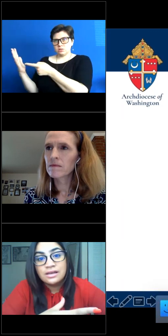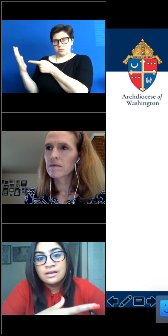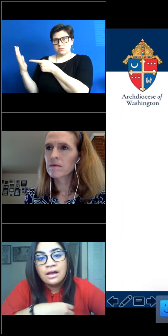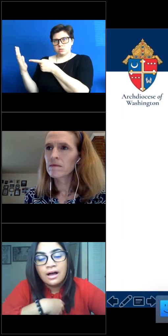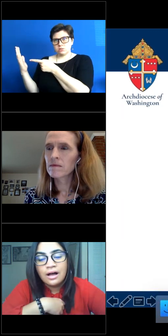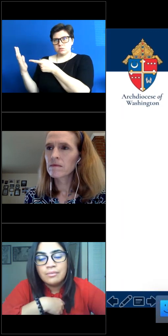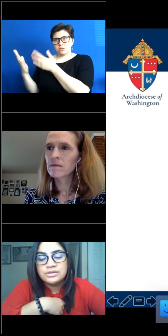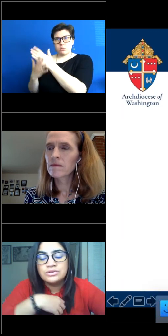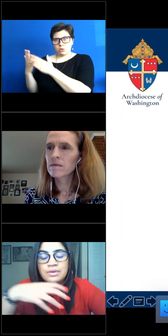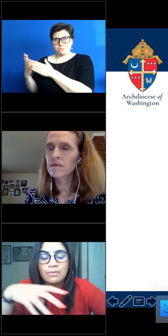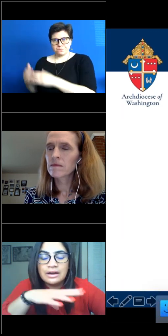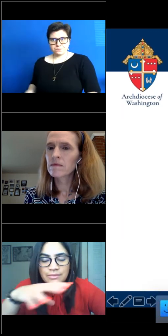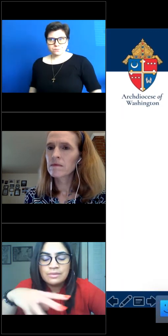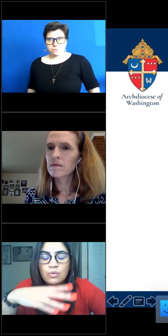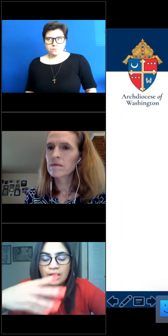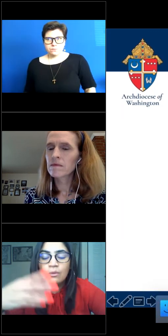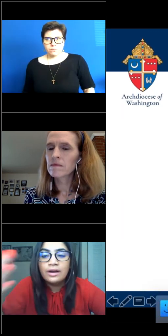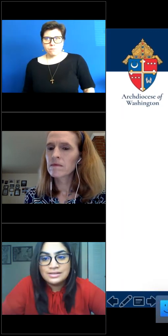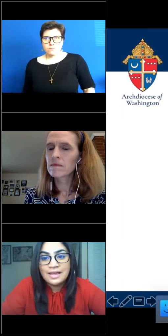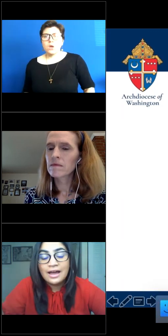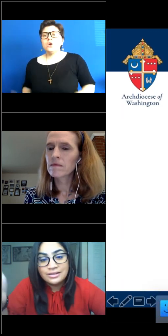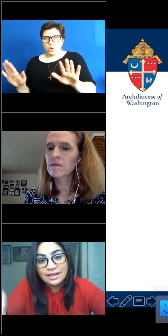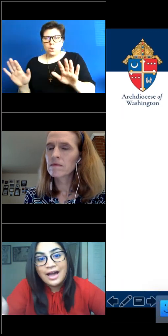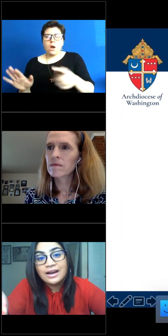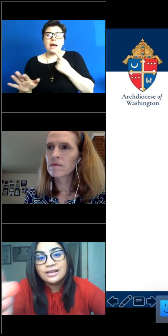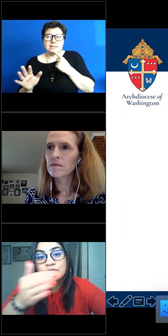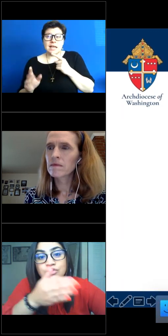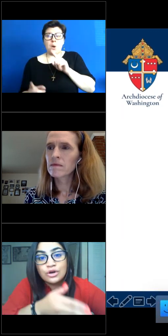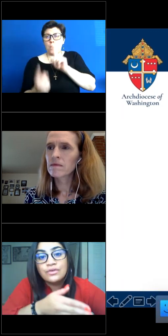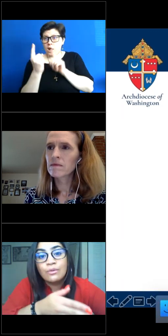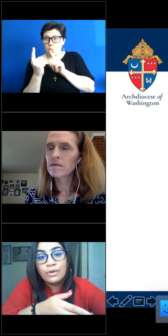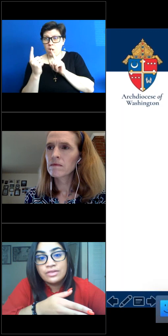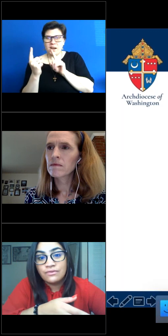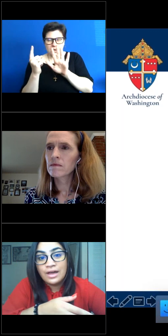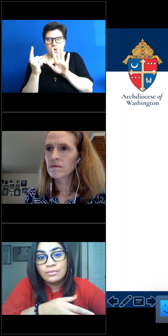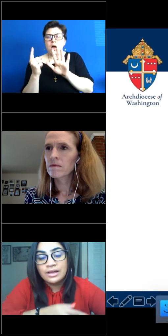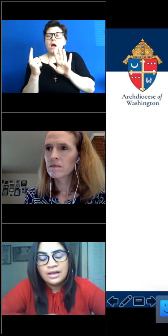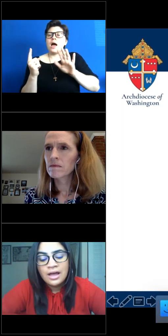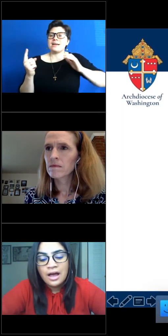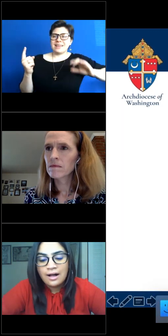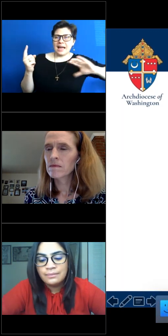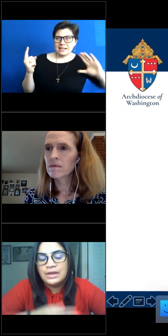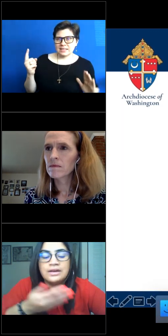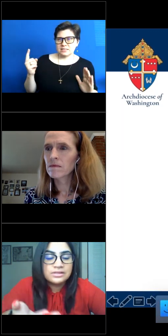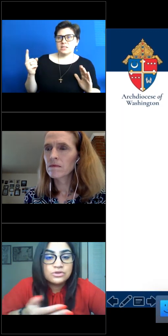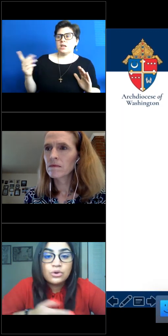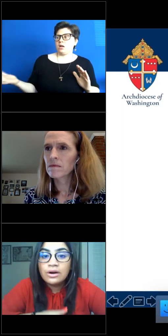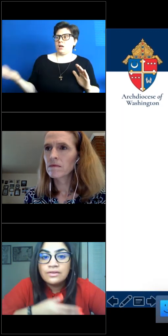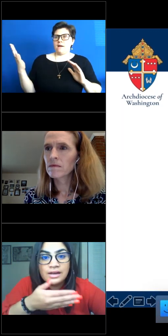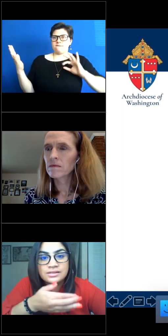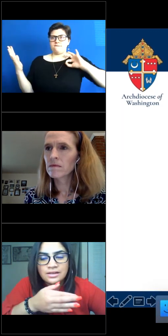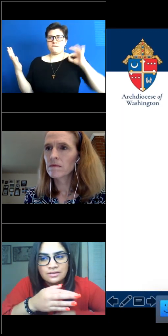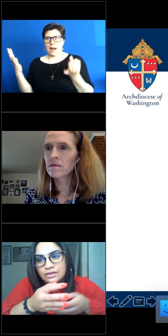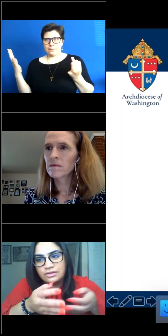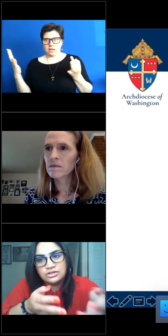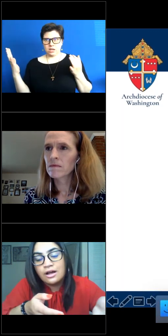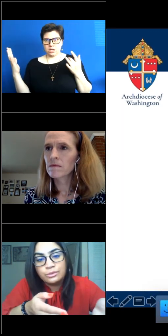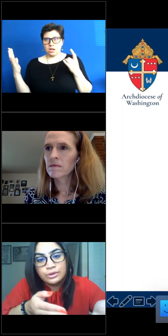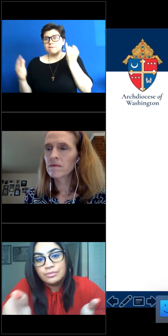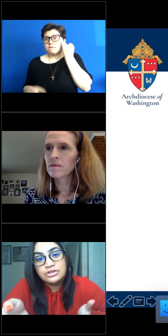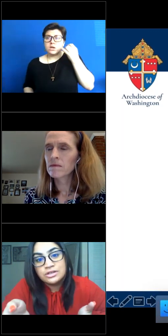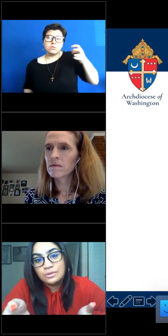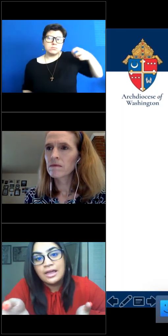is key. And so what I mean one-on-one is that it's the catechist serving with the family. And if it's a tour, then it's